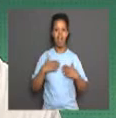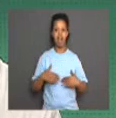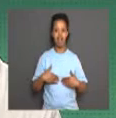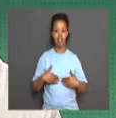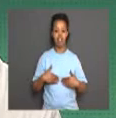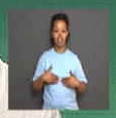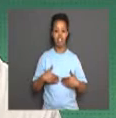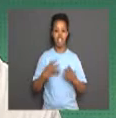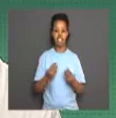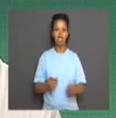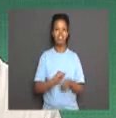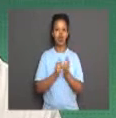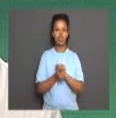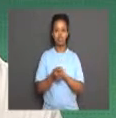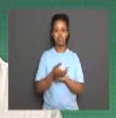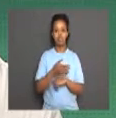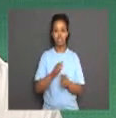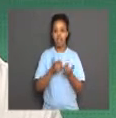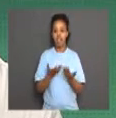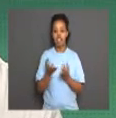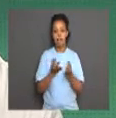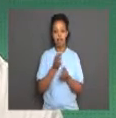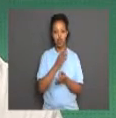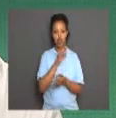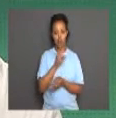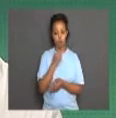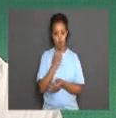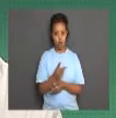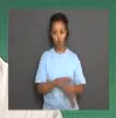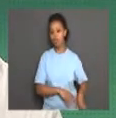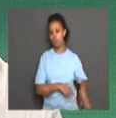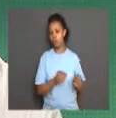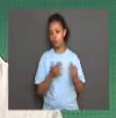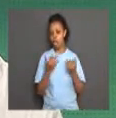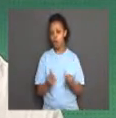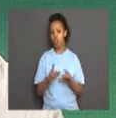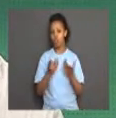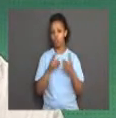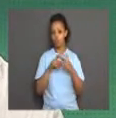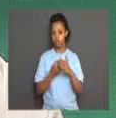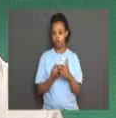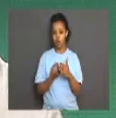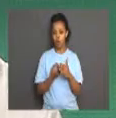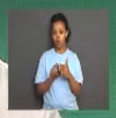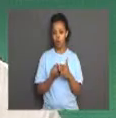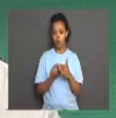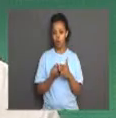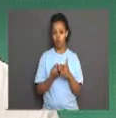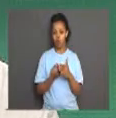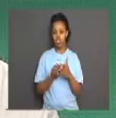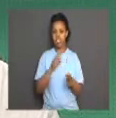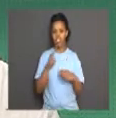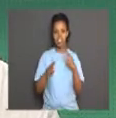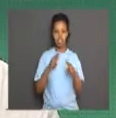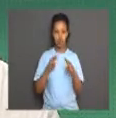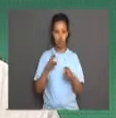prove evolution. Students, let us begin the class by defining the